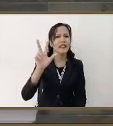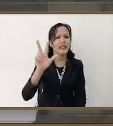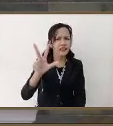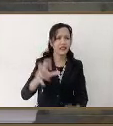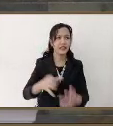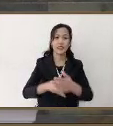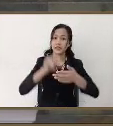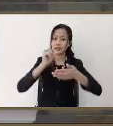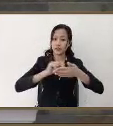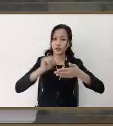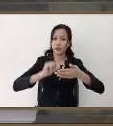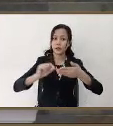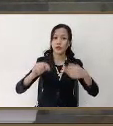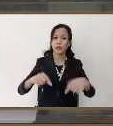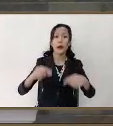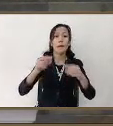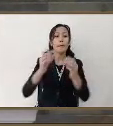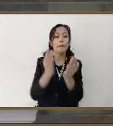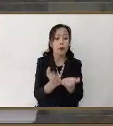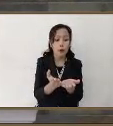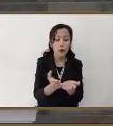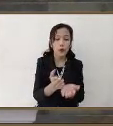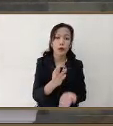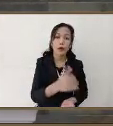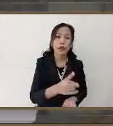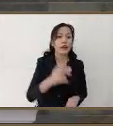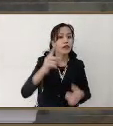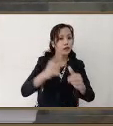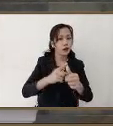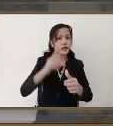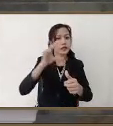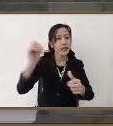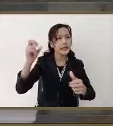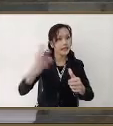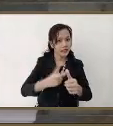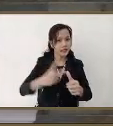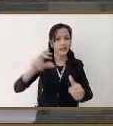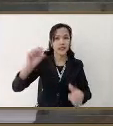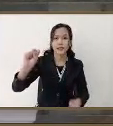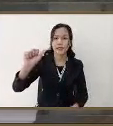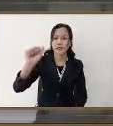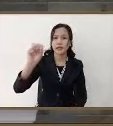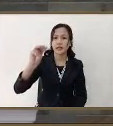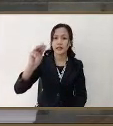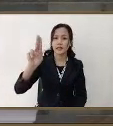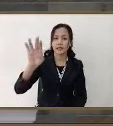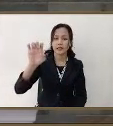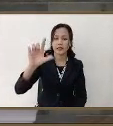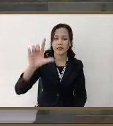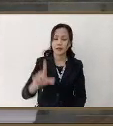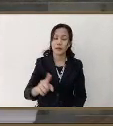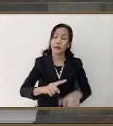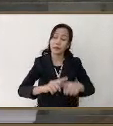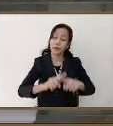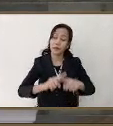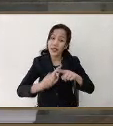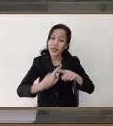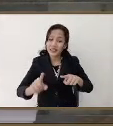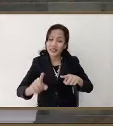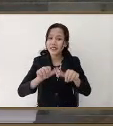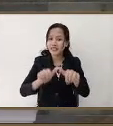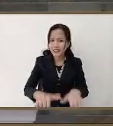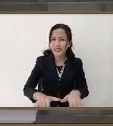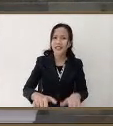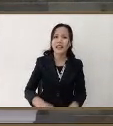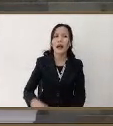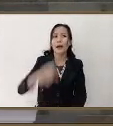we still believe that even though they are the human authors, but we still believe that the main author of the Bible is no other than